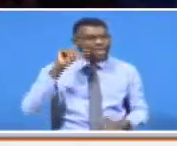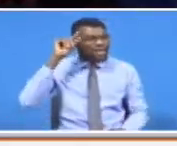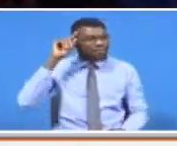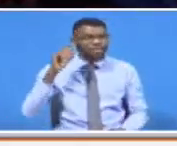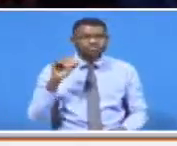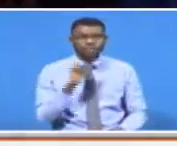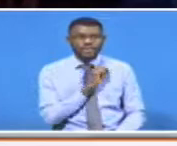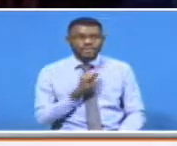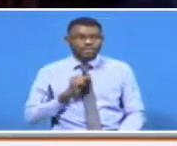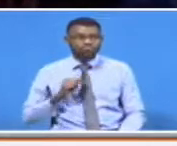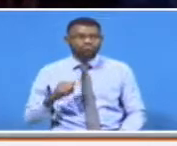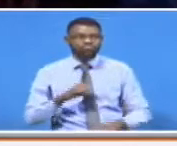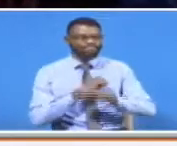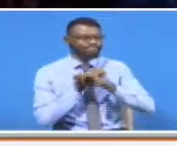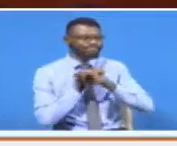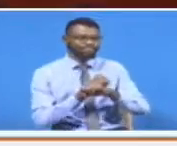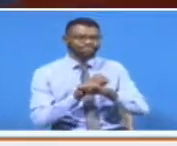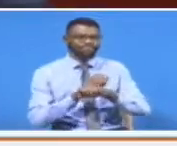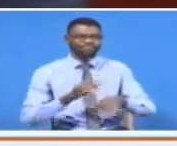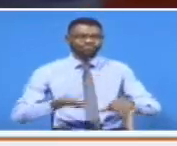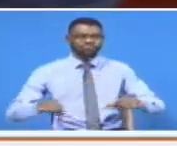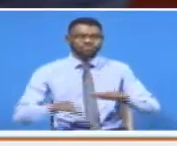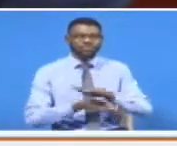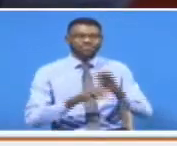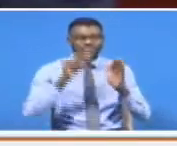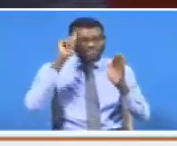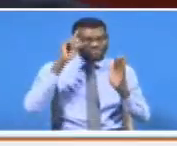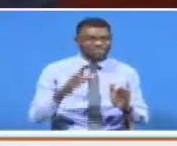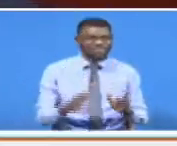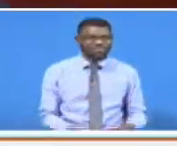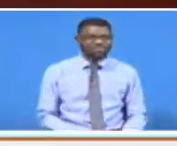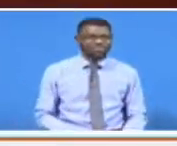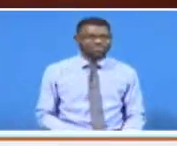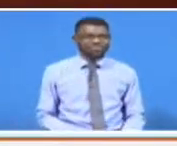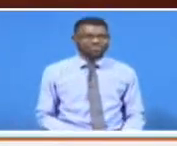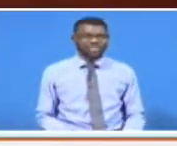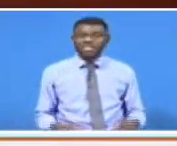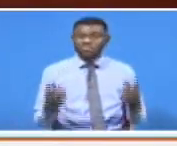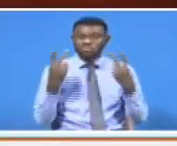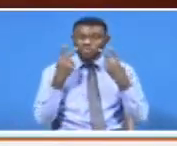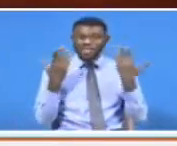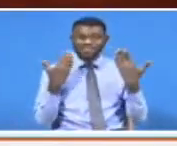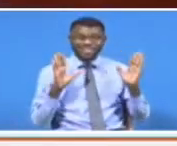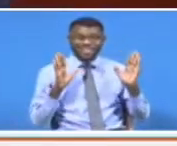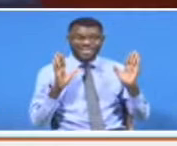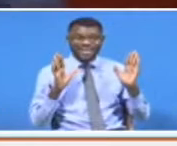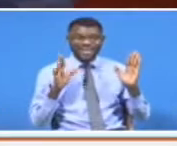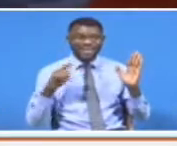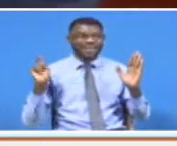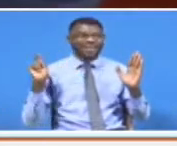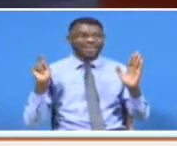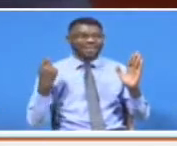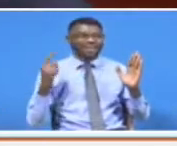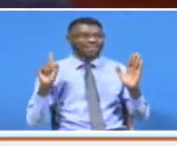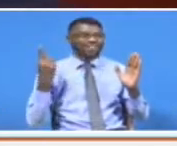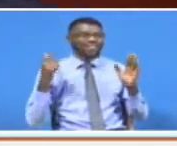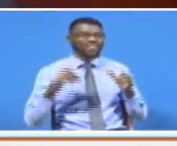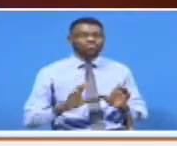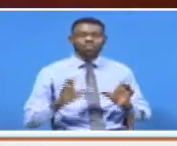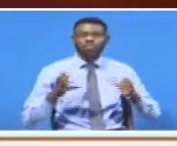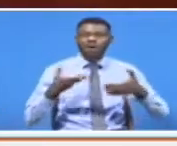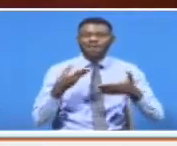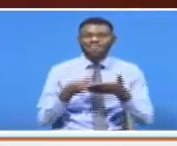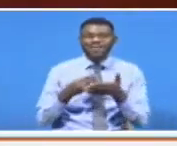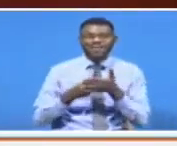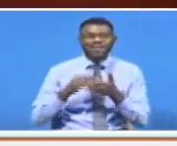in defense of the besieged deputy governor. Mr. Speaker, you saw our troops in the National Assembly of Kenya Kwanza during the